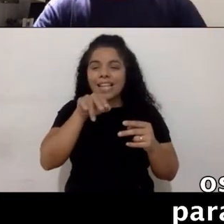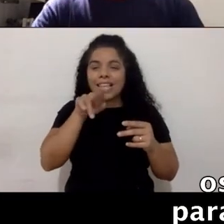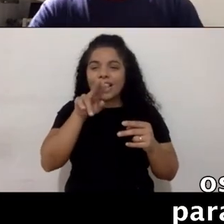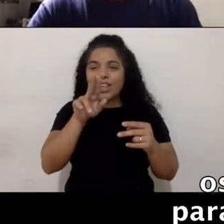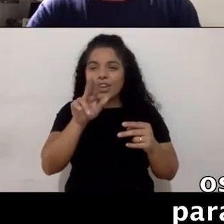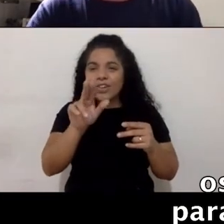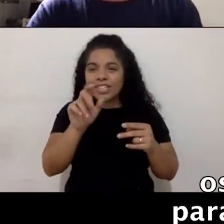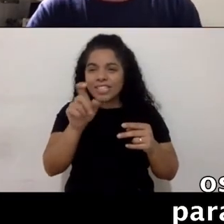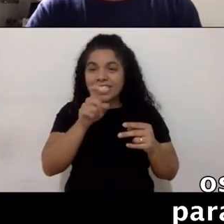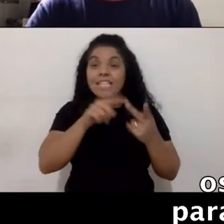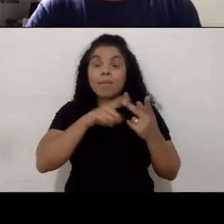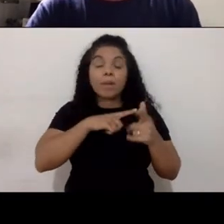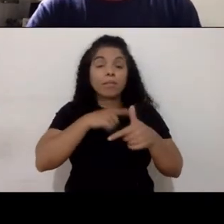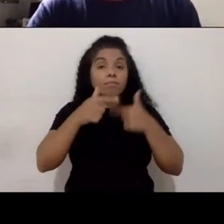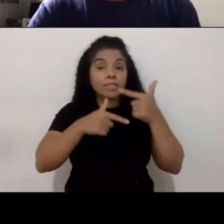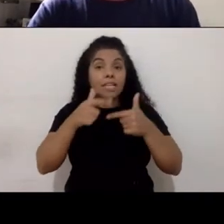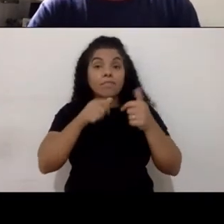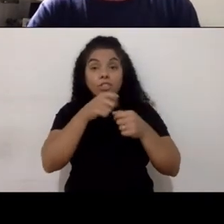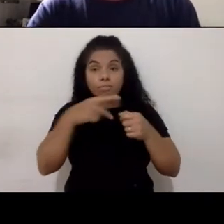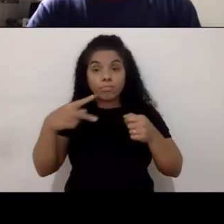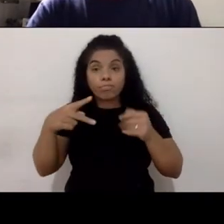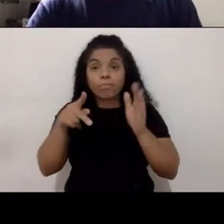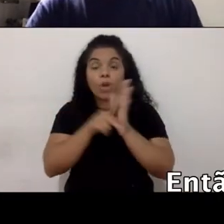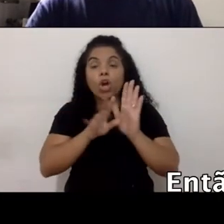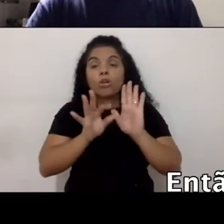them, more up to date and manage them better.